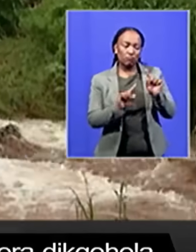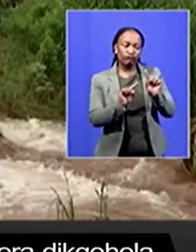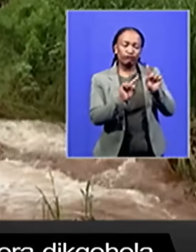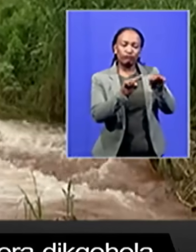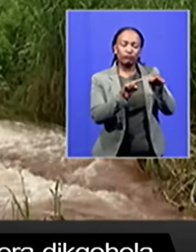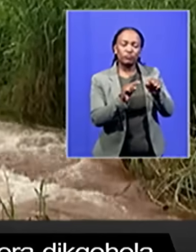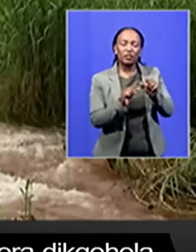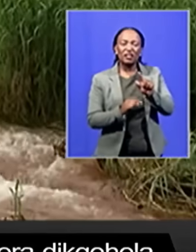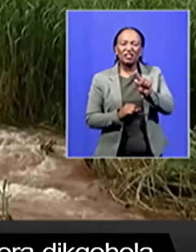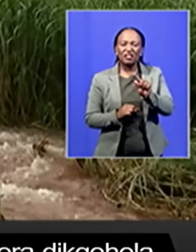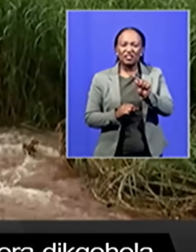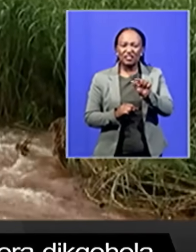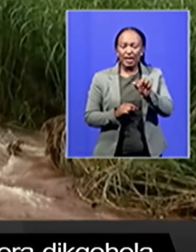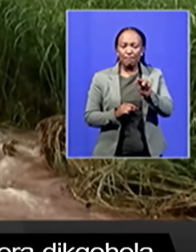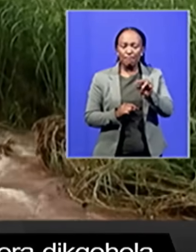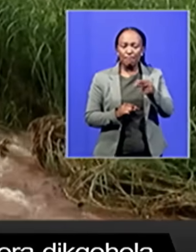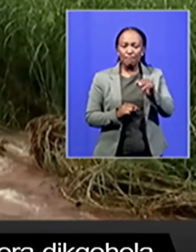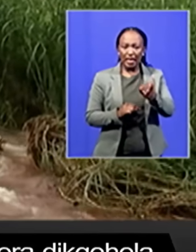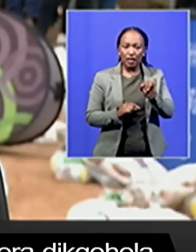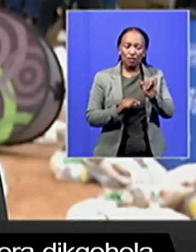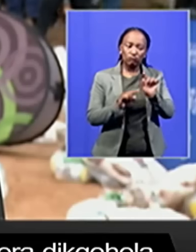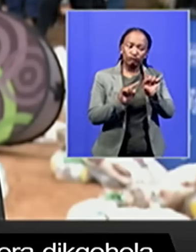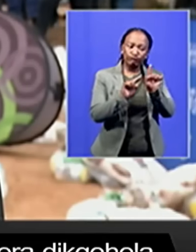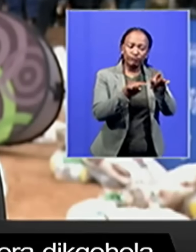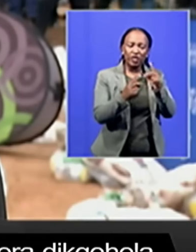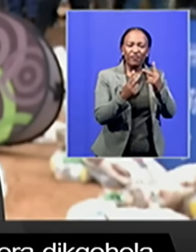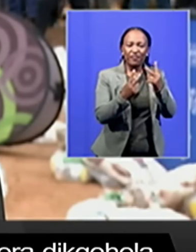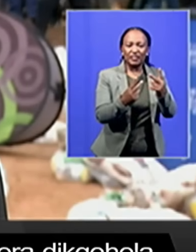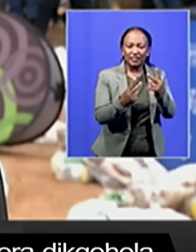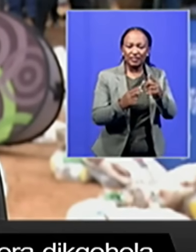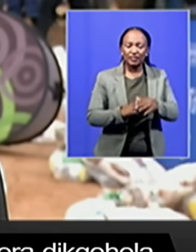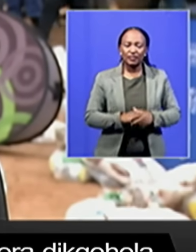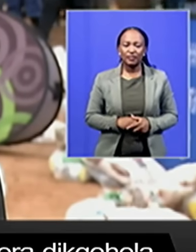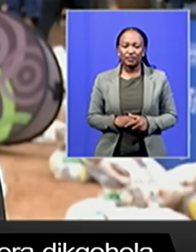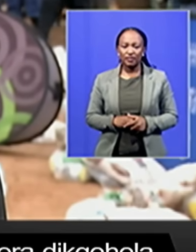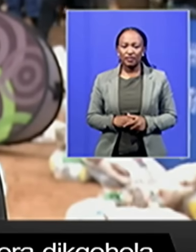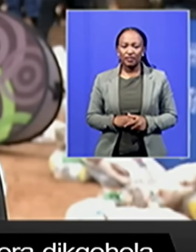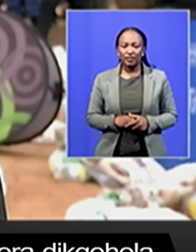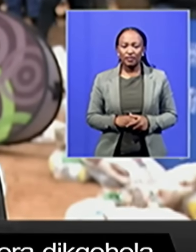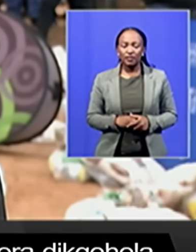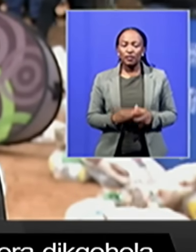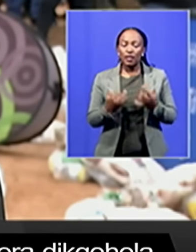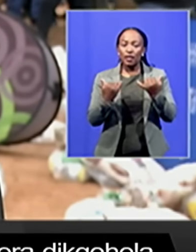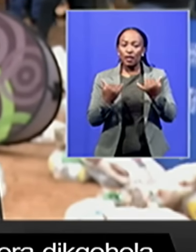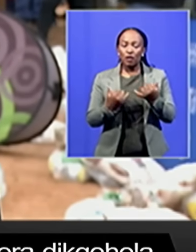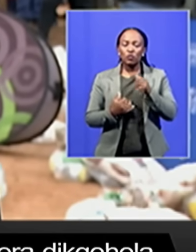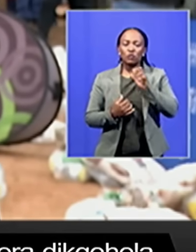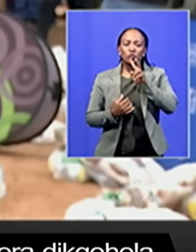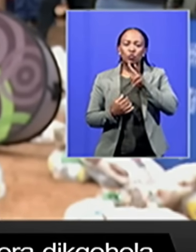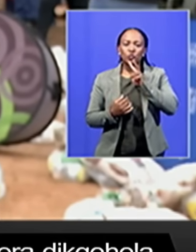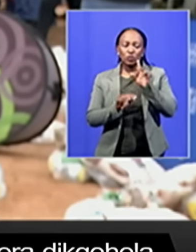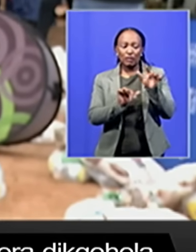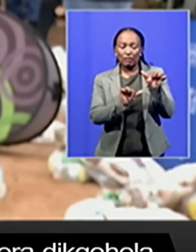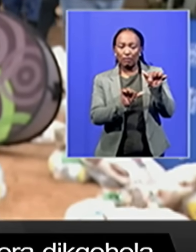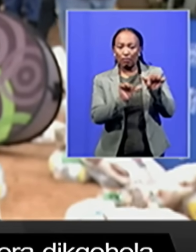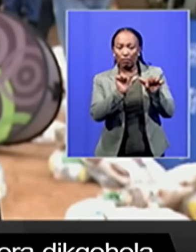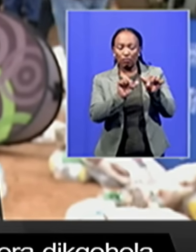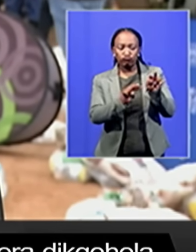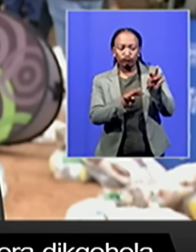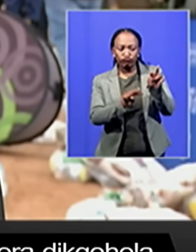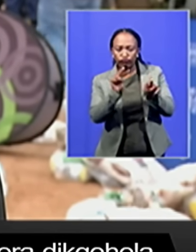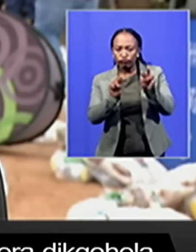province ho ya lekola maemo ka mora dikgohola. We are close to 2,000 in terms of assessment and verification of